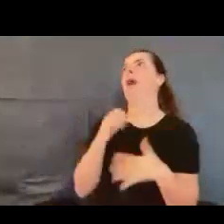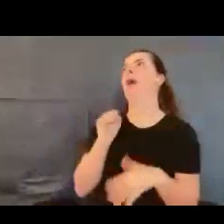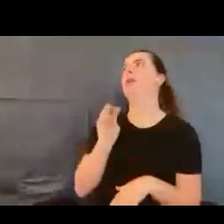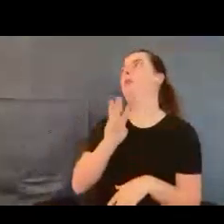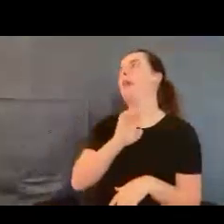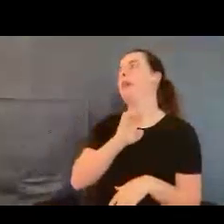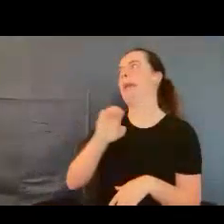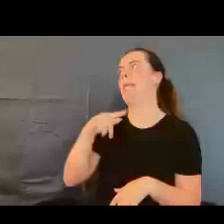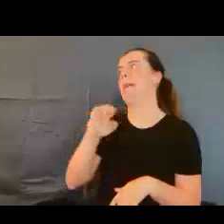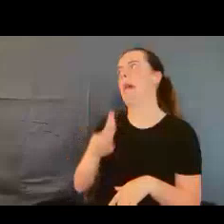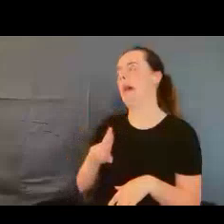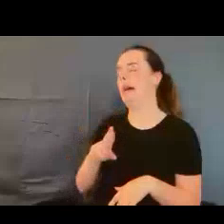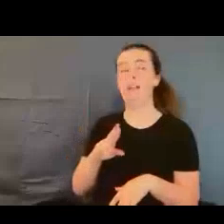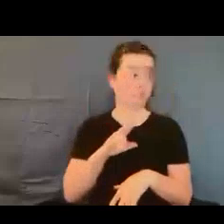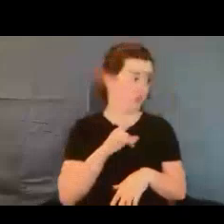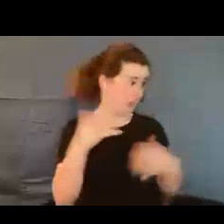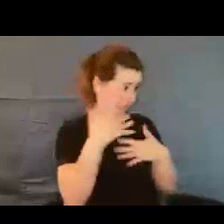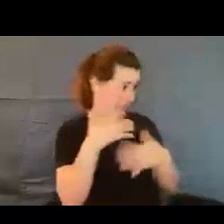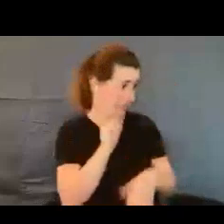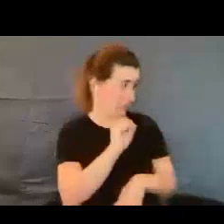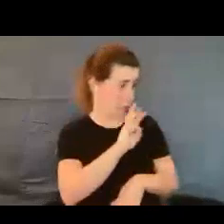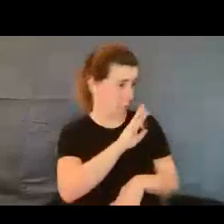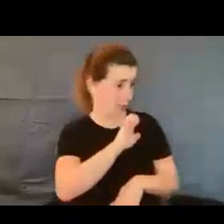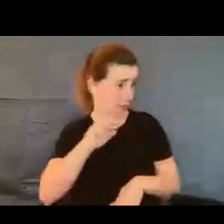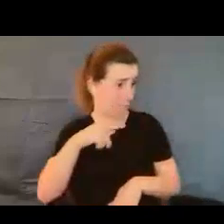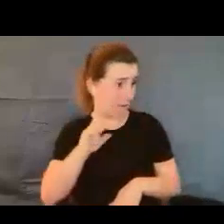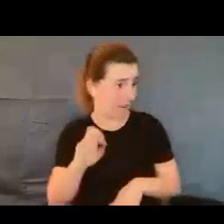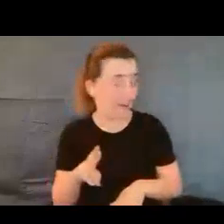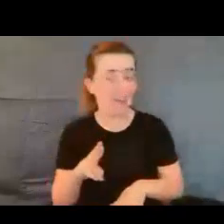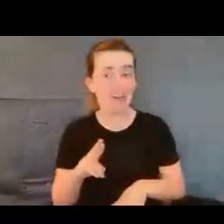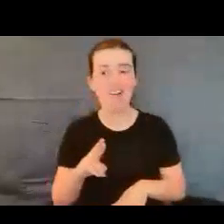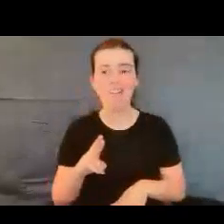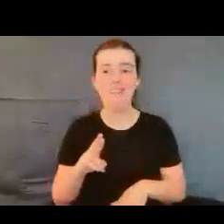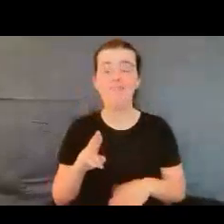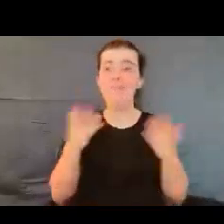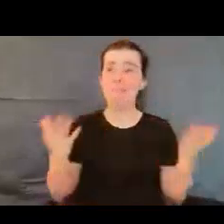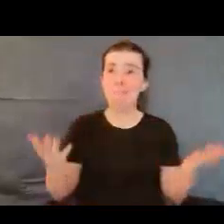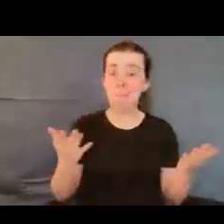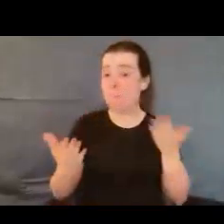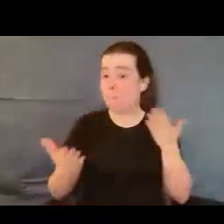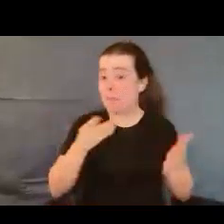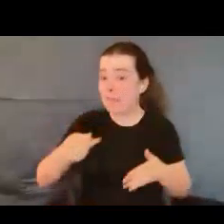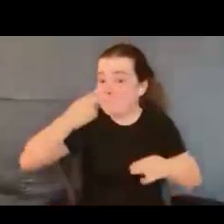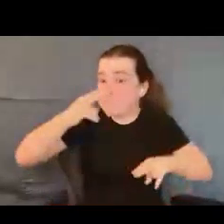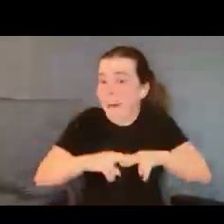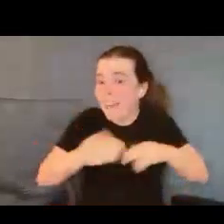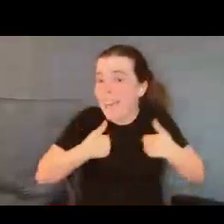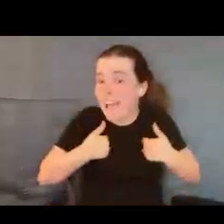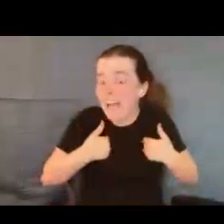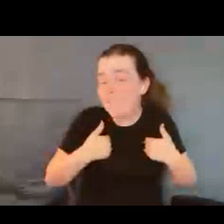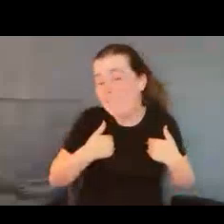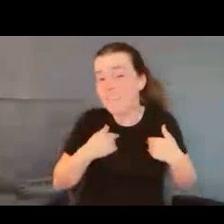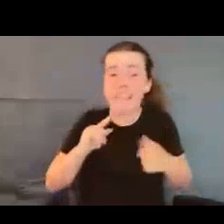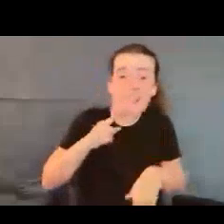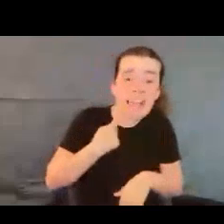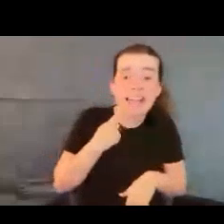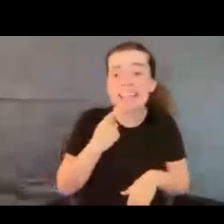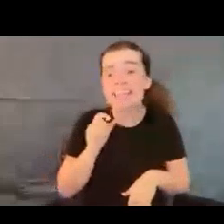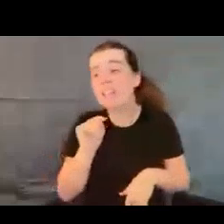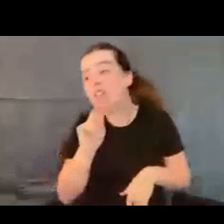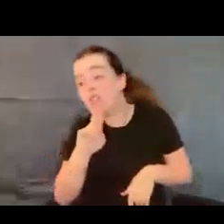speak to that? Scared of the sweeper. The sweeper could be fun. They might bring treats along. So all it really is